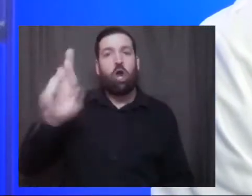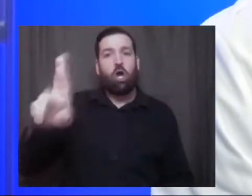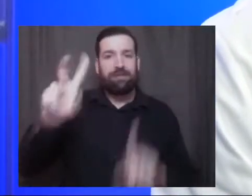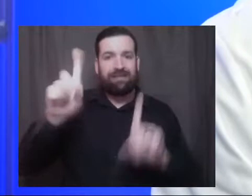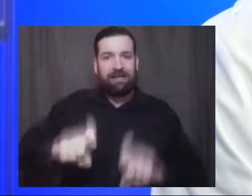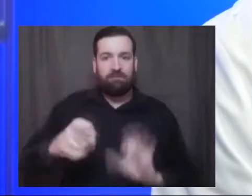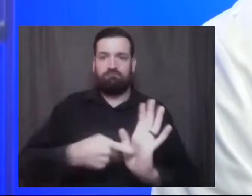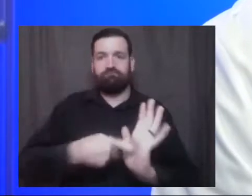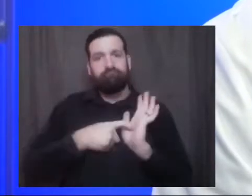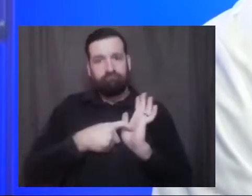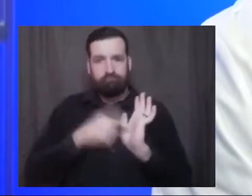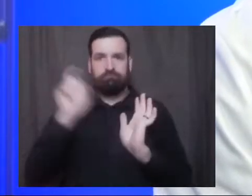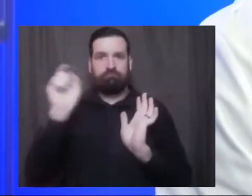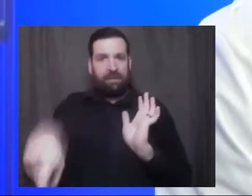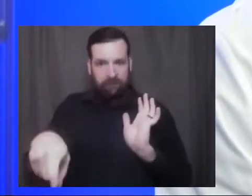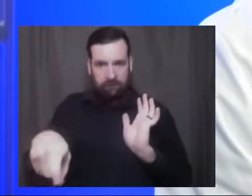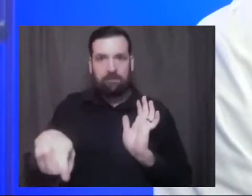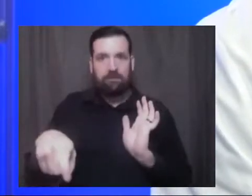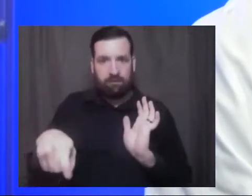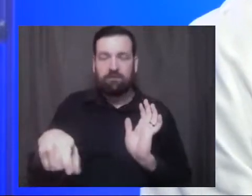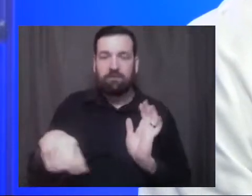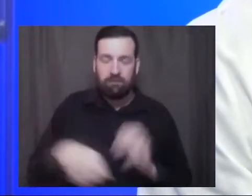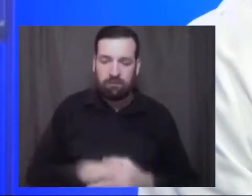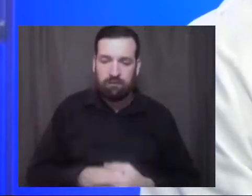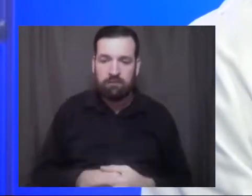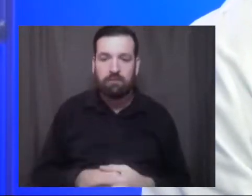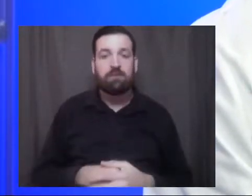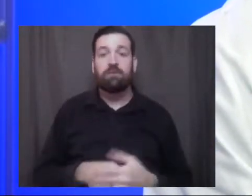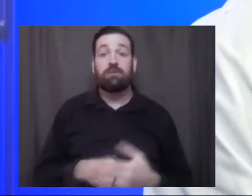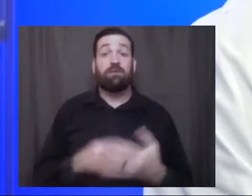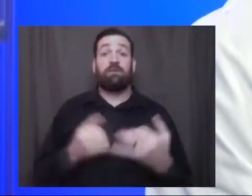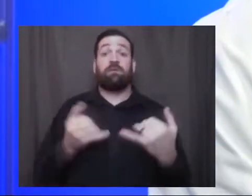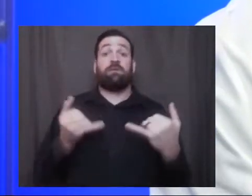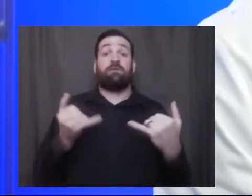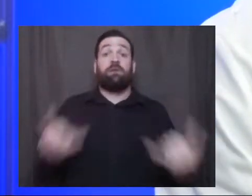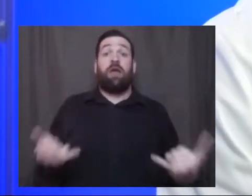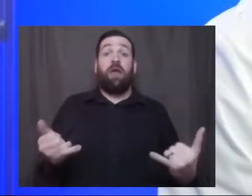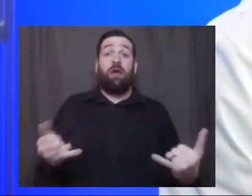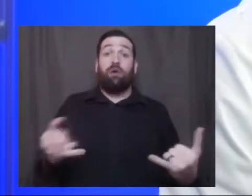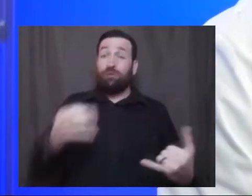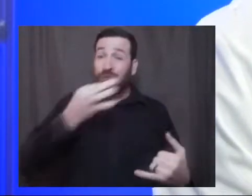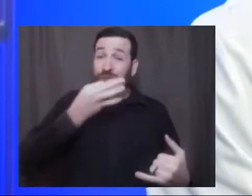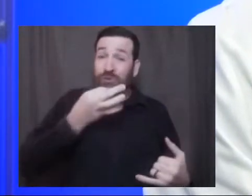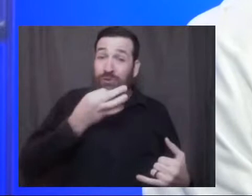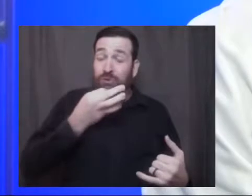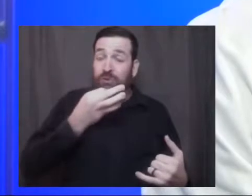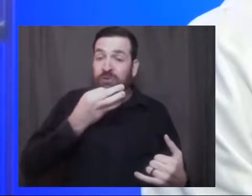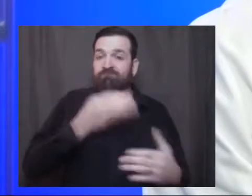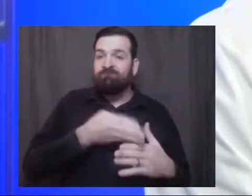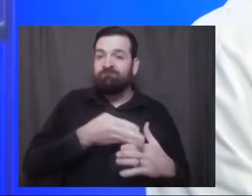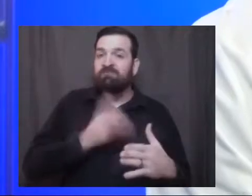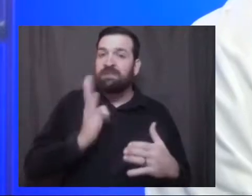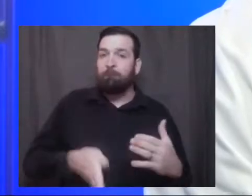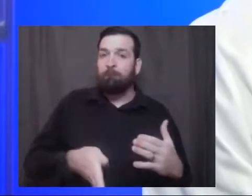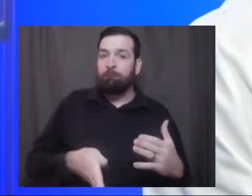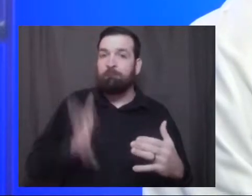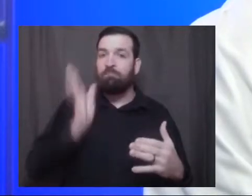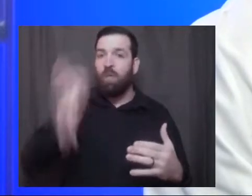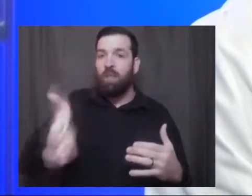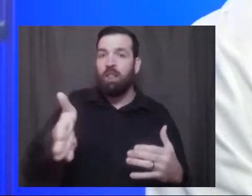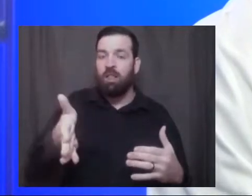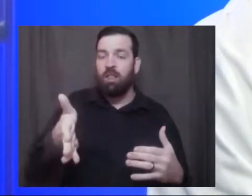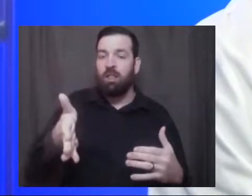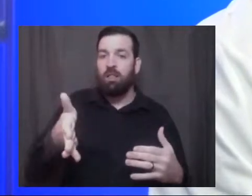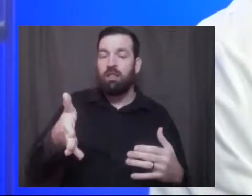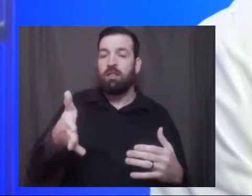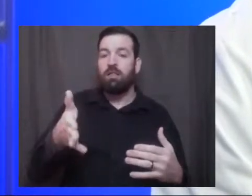been doing the PCR test. Right now, soon we will be stopping that practice, and it will just be for those that